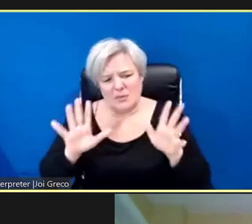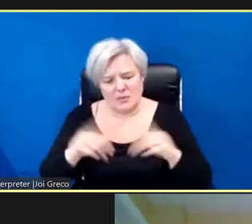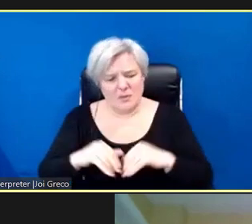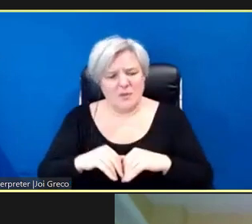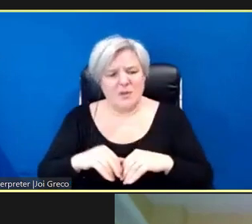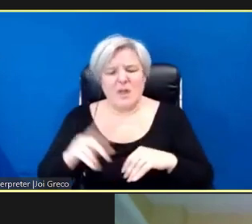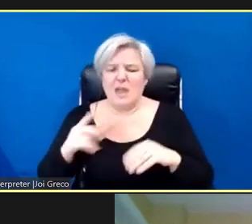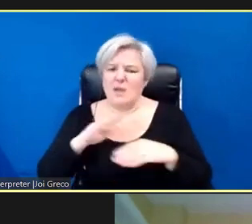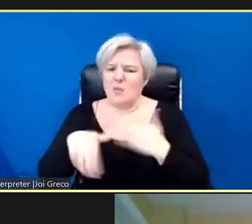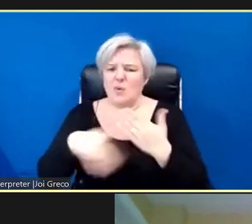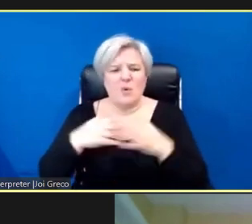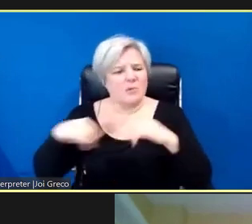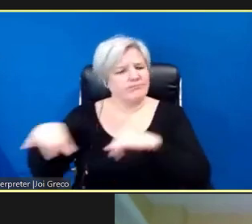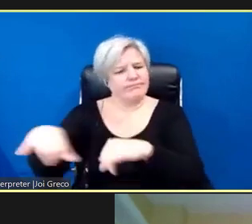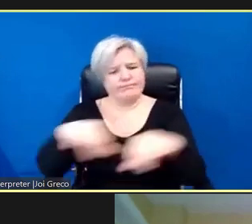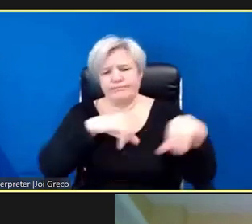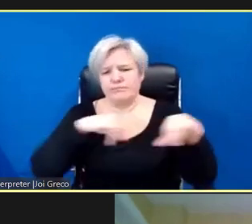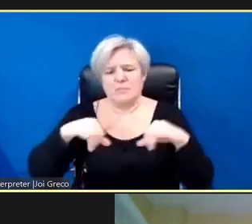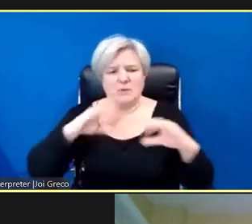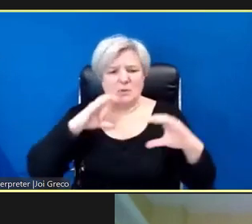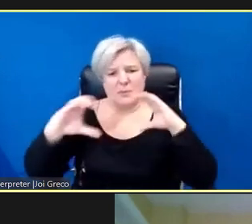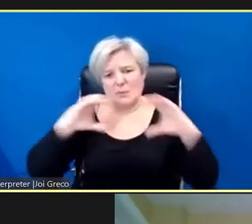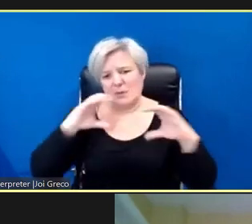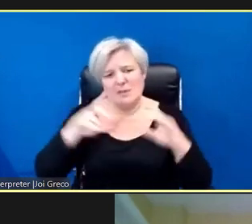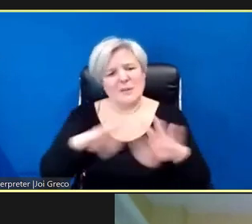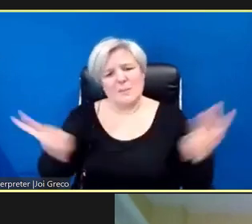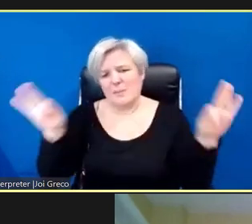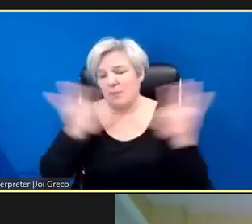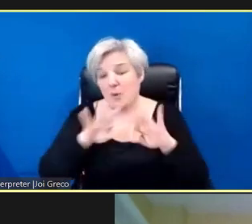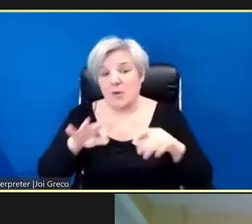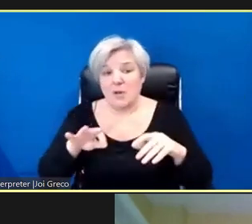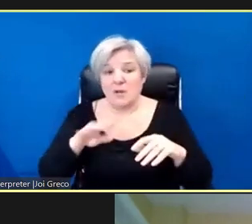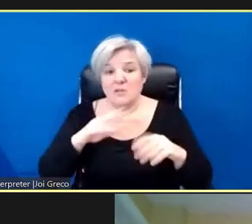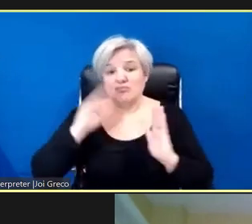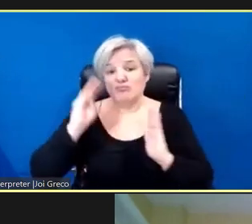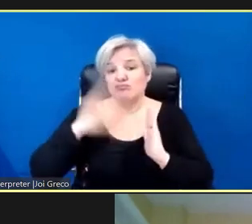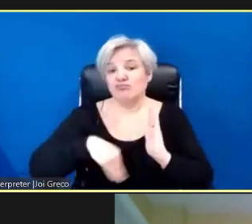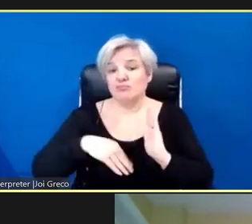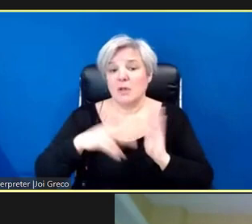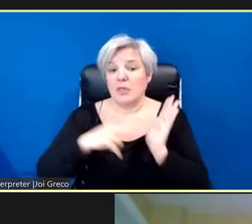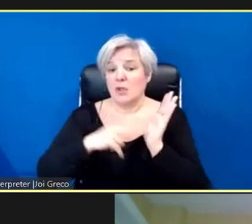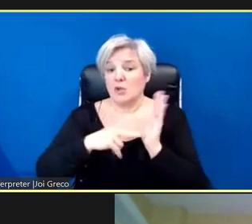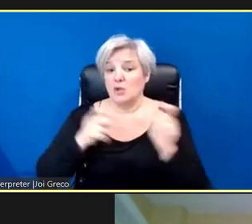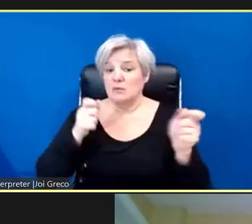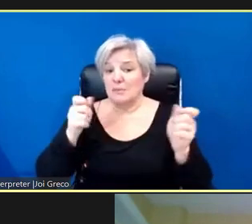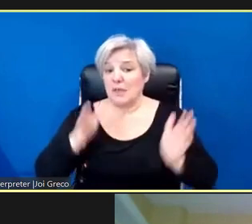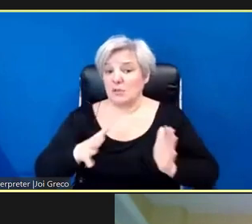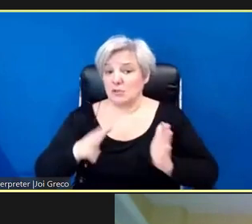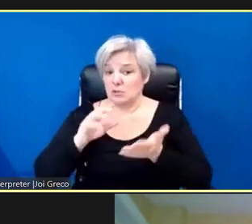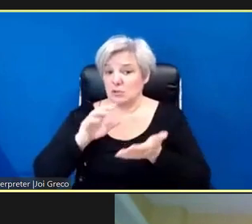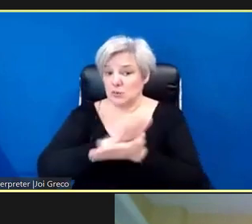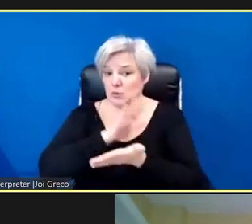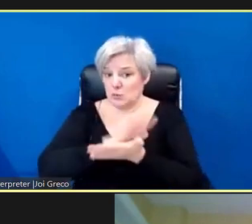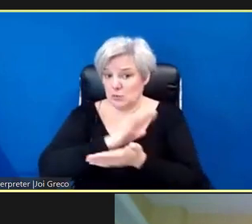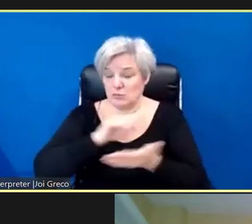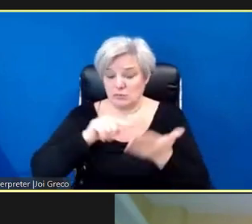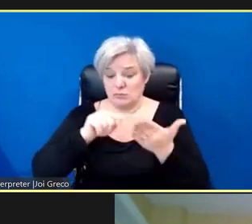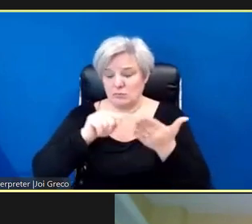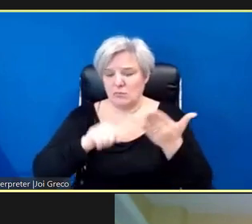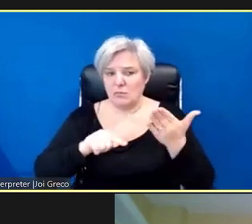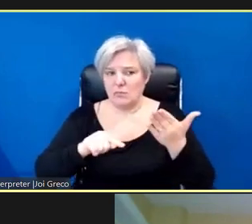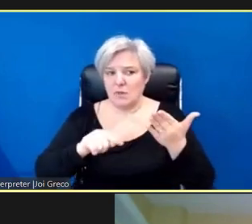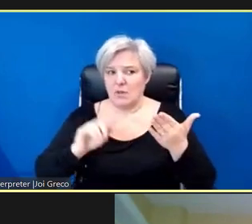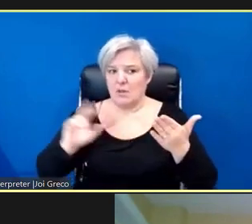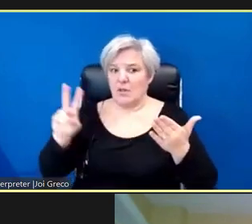that we are all on the same page and communicating. Just simply filling out that nurse manager worksheet by our